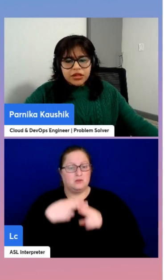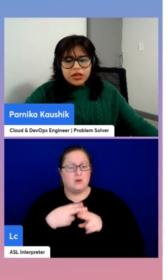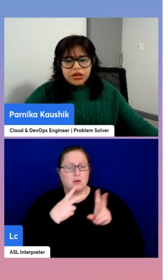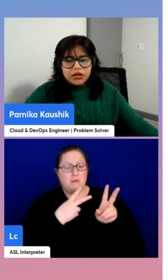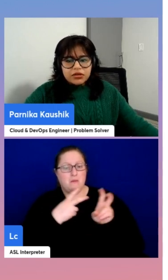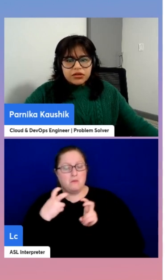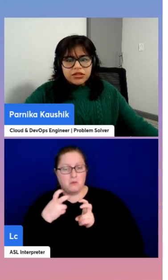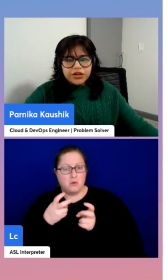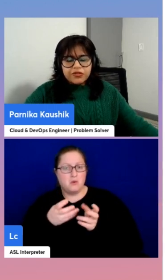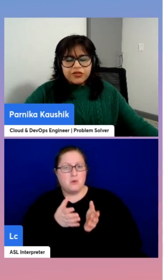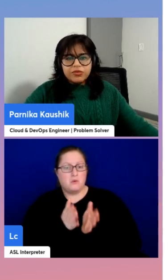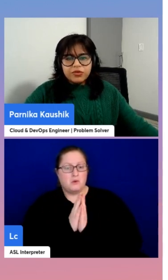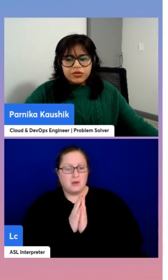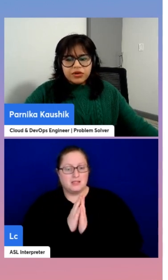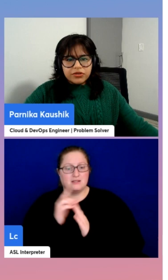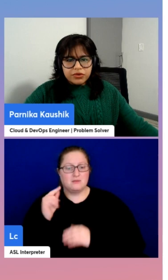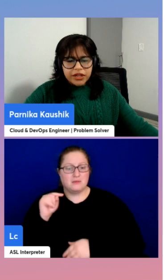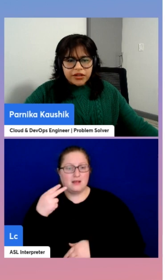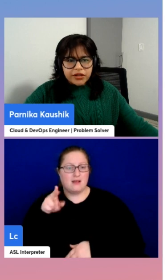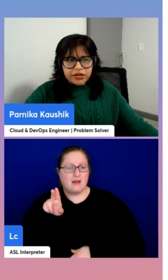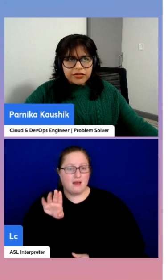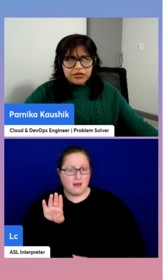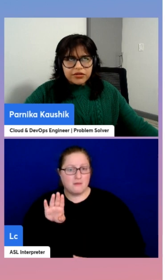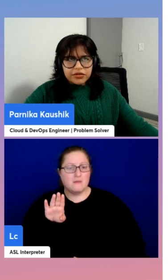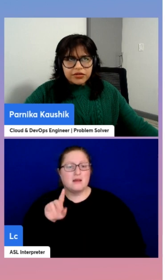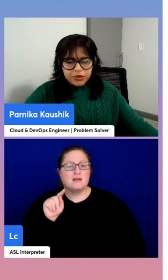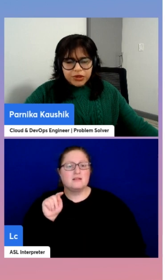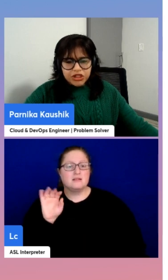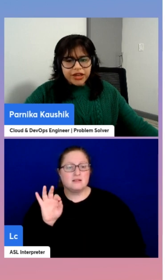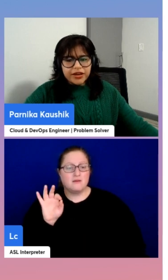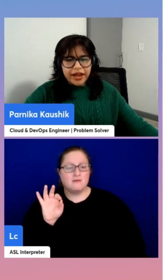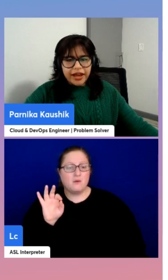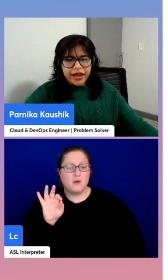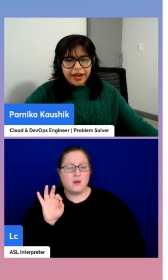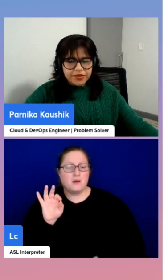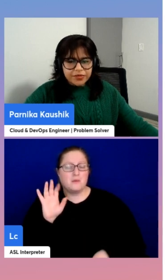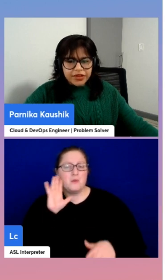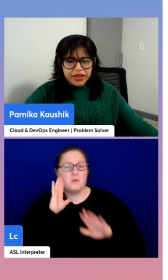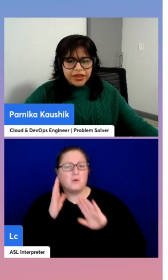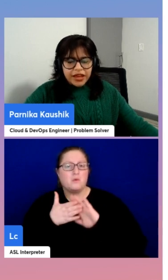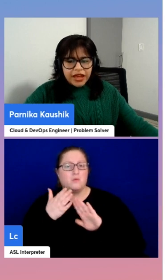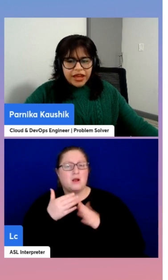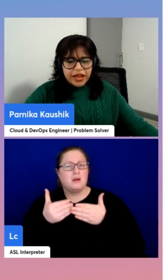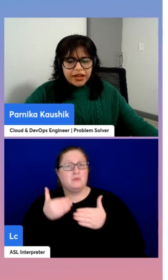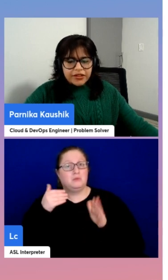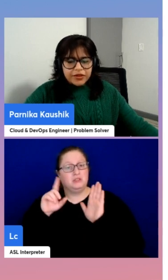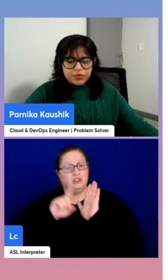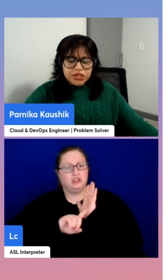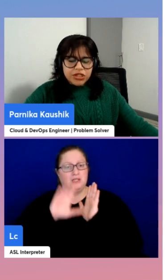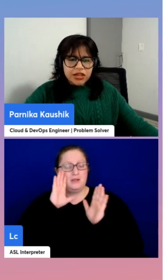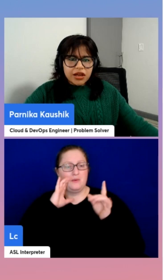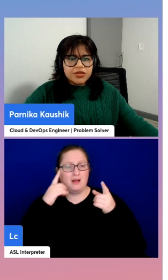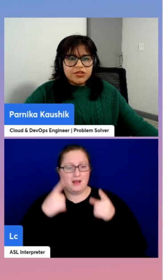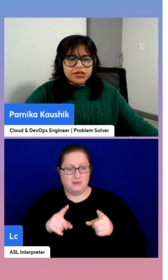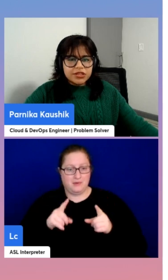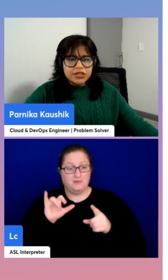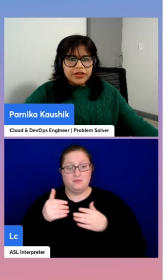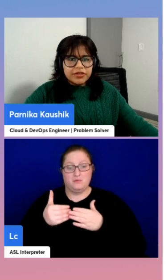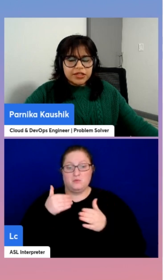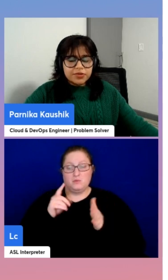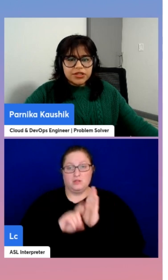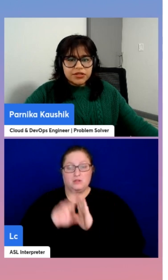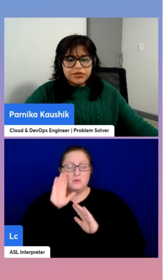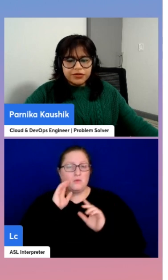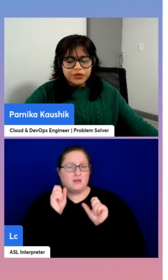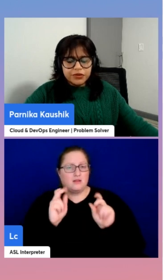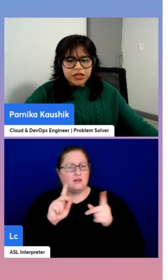GitHub, the Terraform run pre-check happens. And that pre-check allows you to